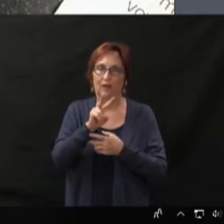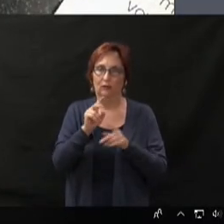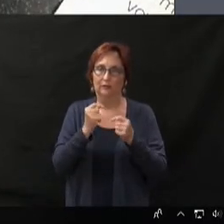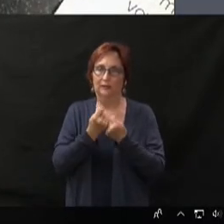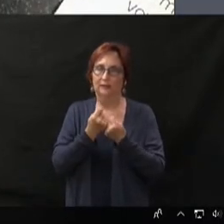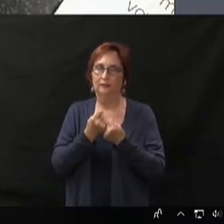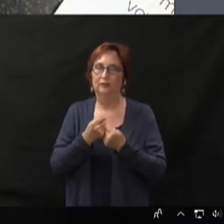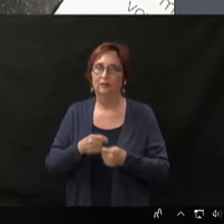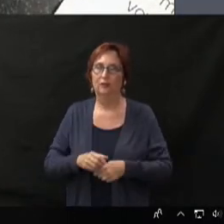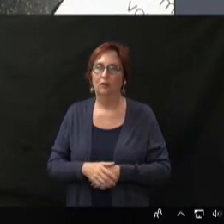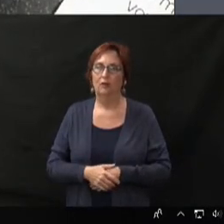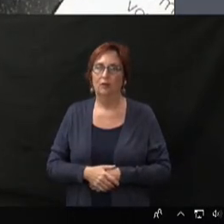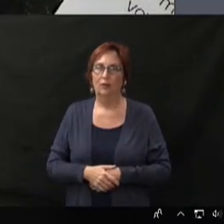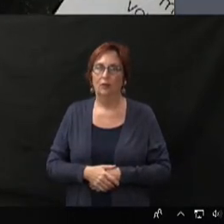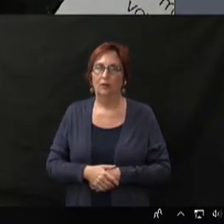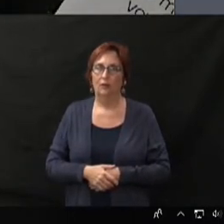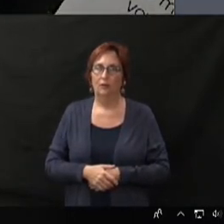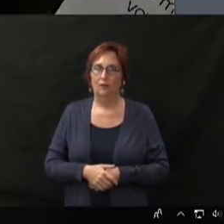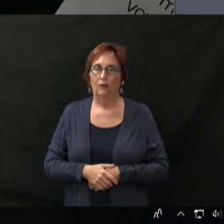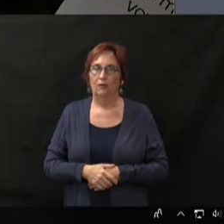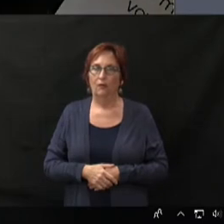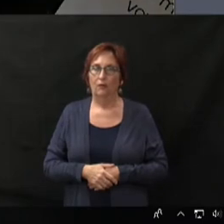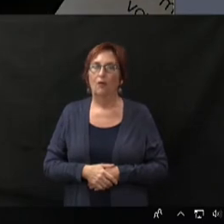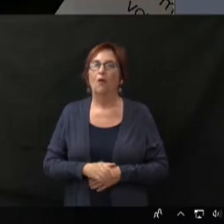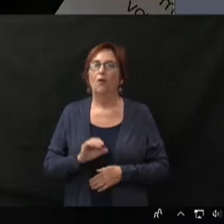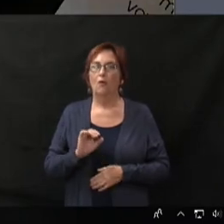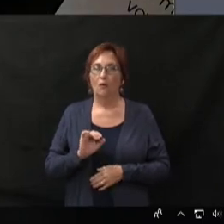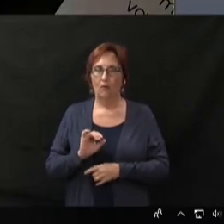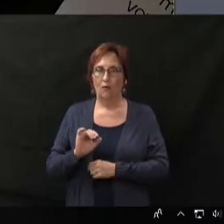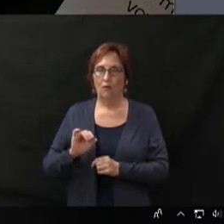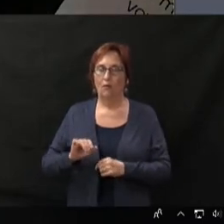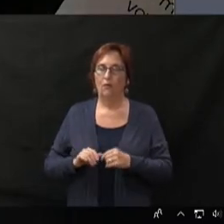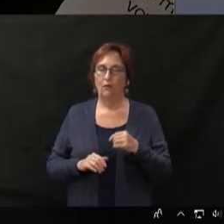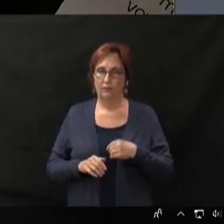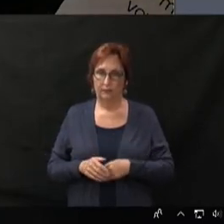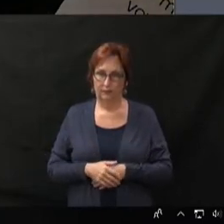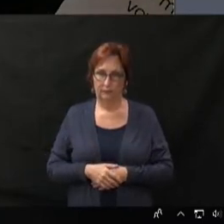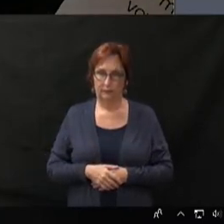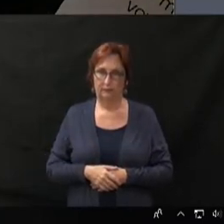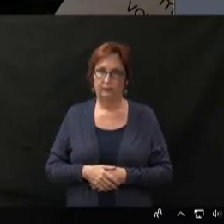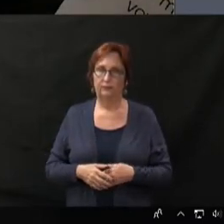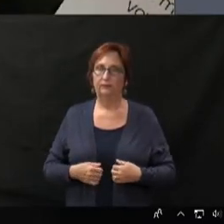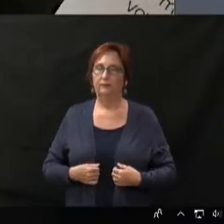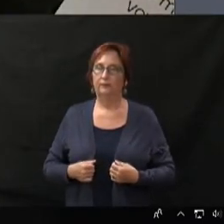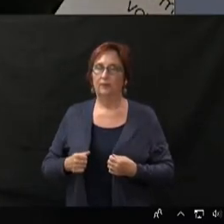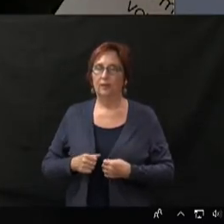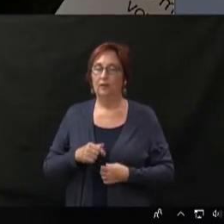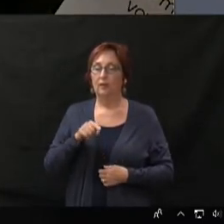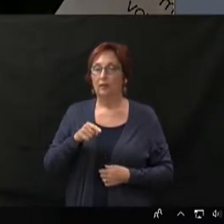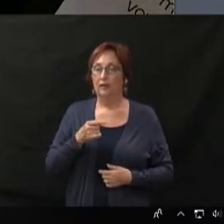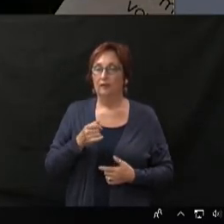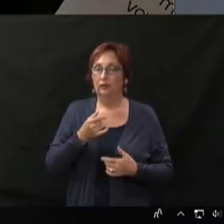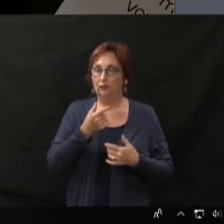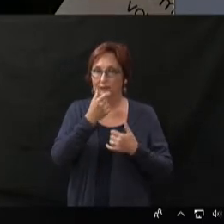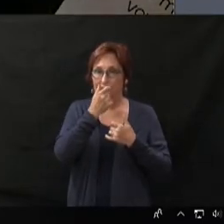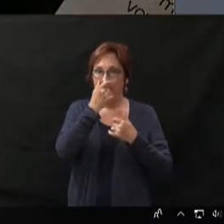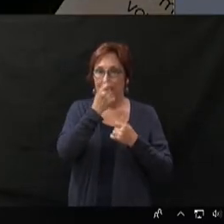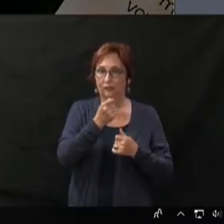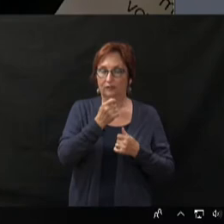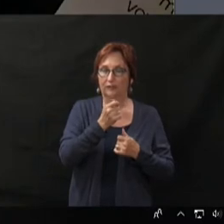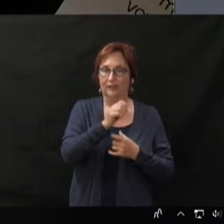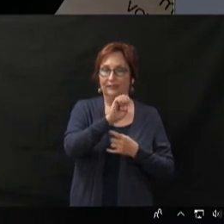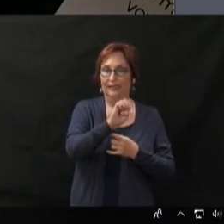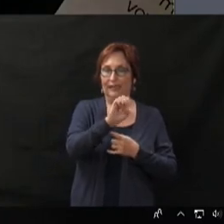day. This is really interesting. It's EA, and it mostly says